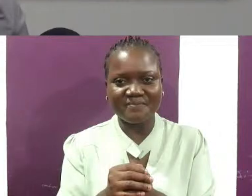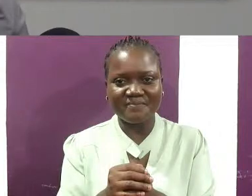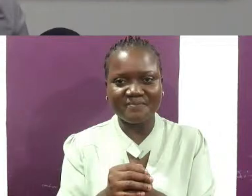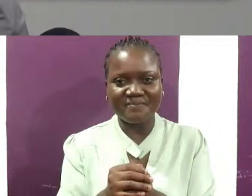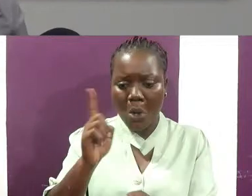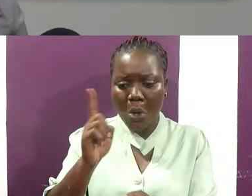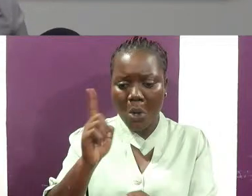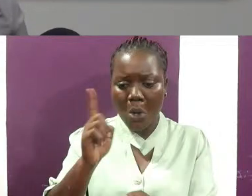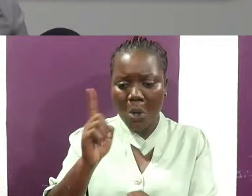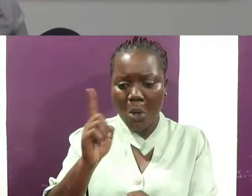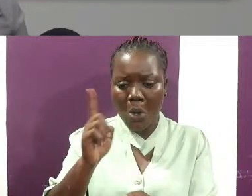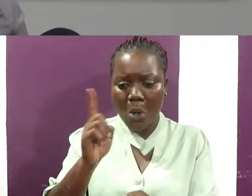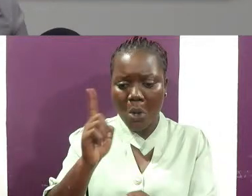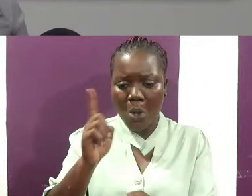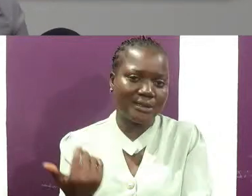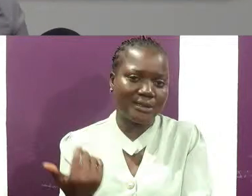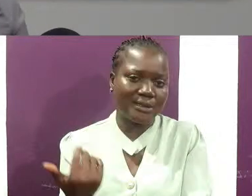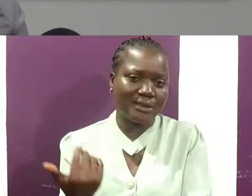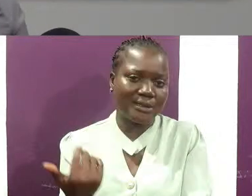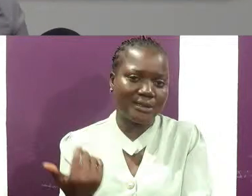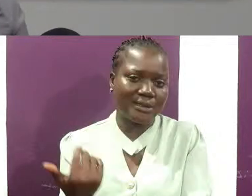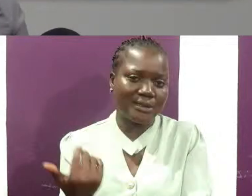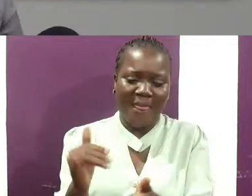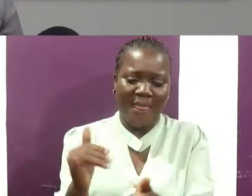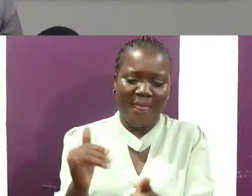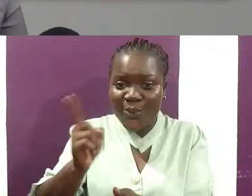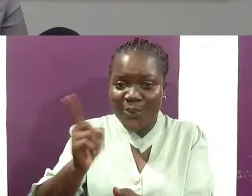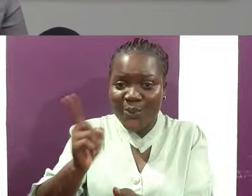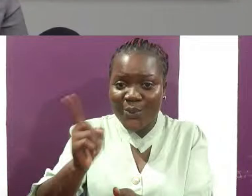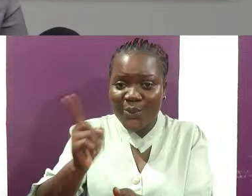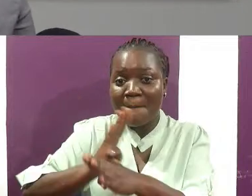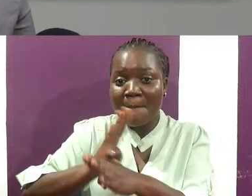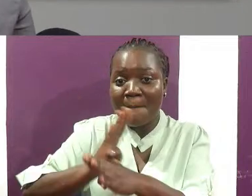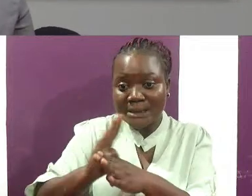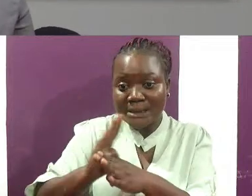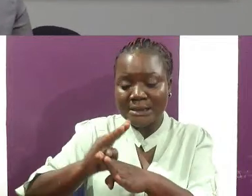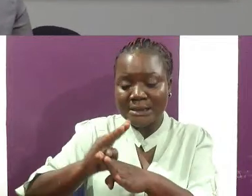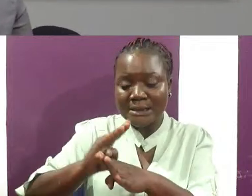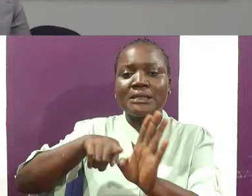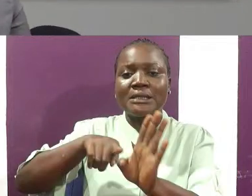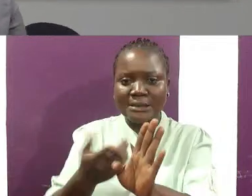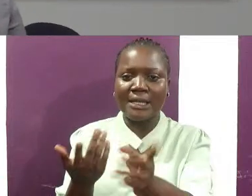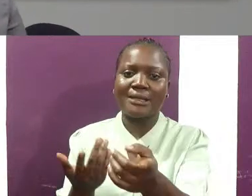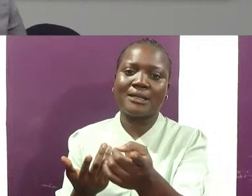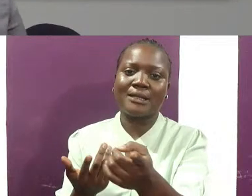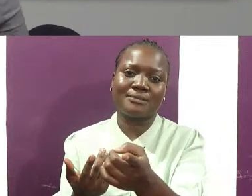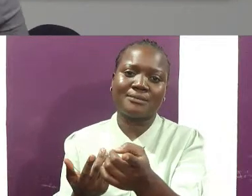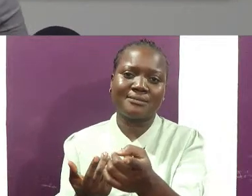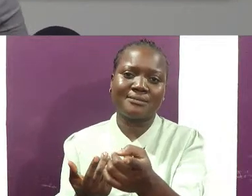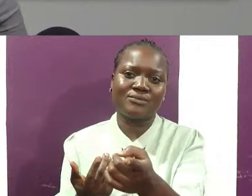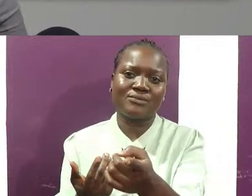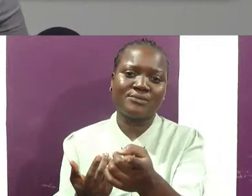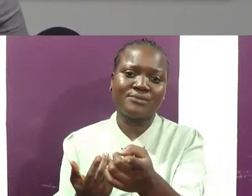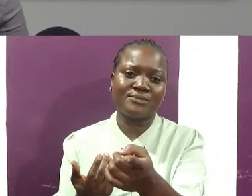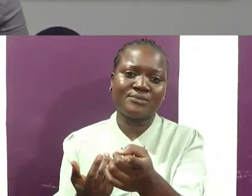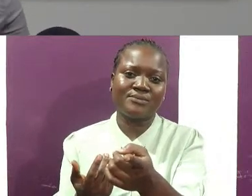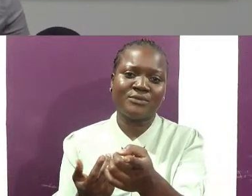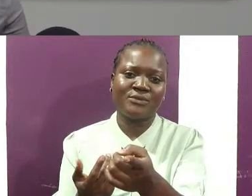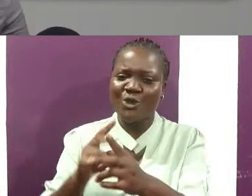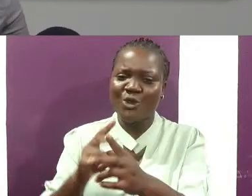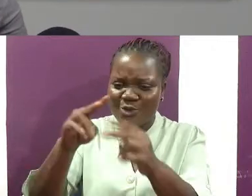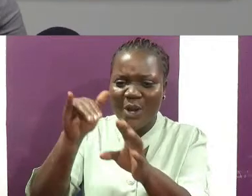where the headquarters are, and that's where the business resides, or whatever you want to call it. Yeah. That's how it happened in Acts chapter 2. In Jerusalem, on the